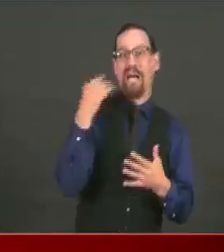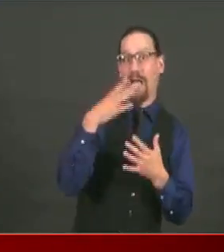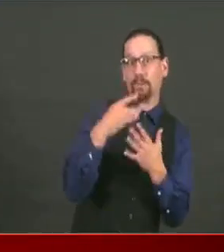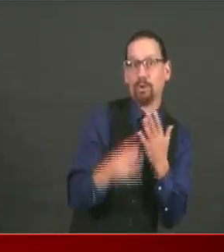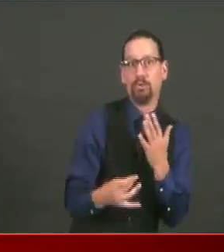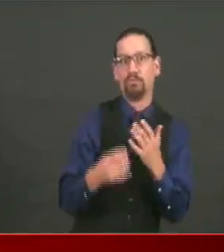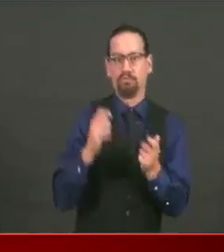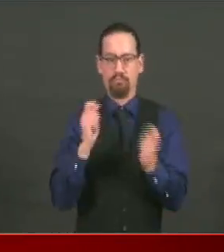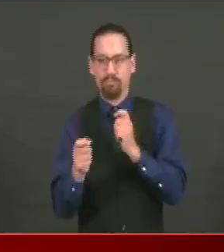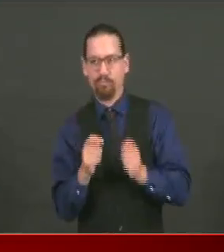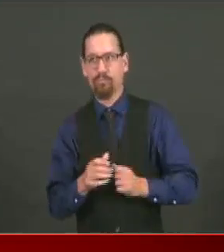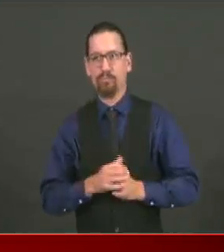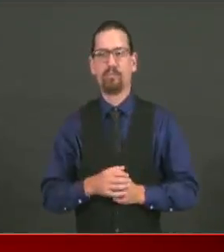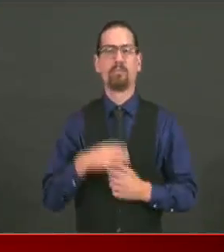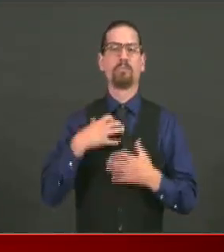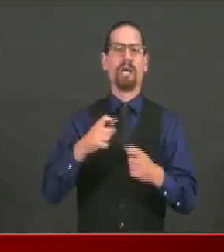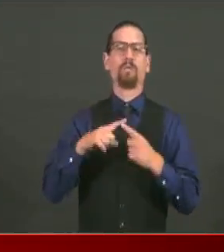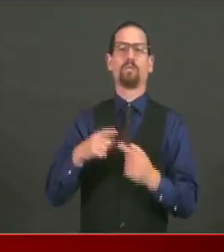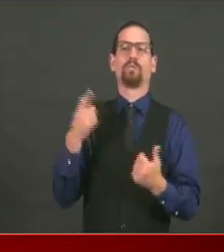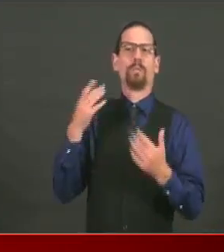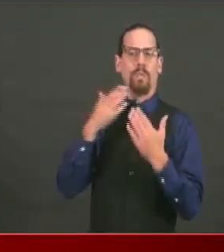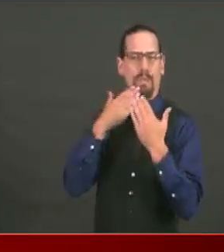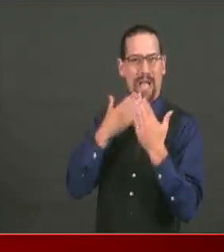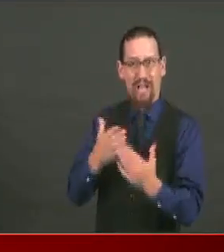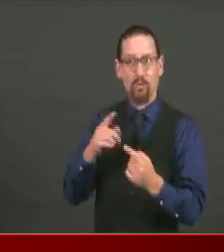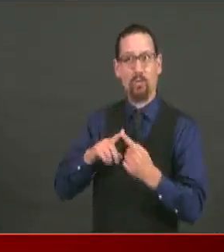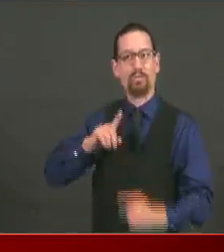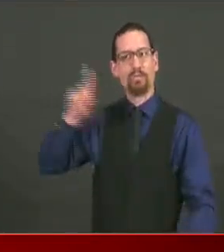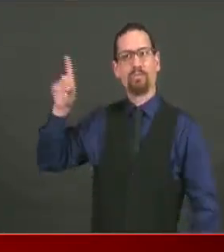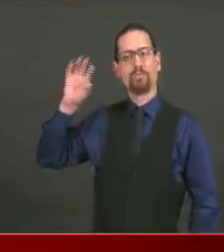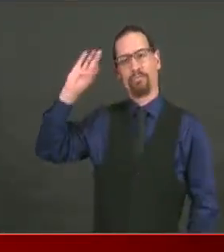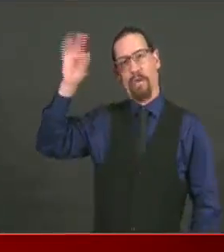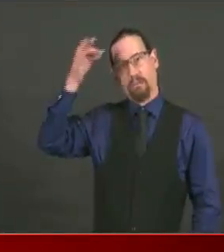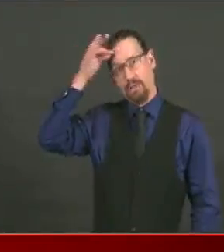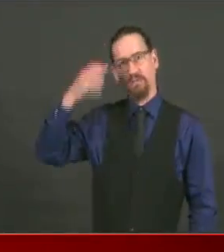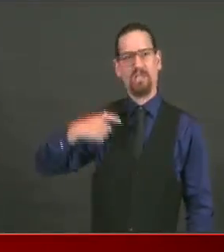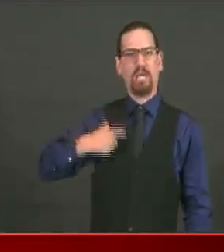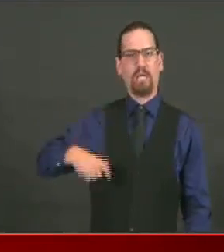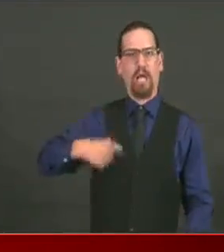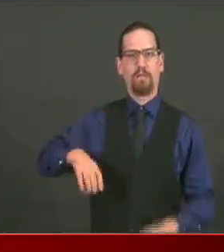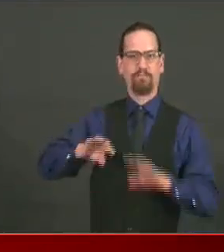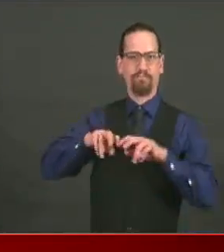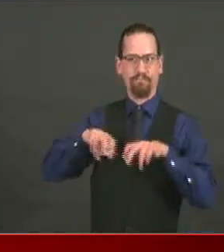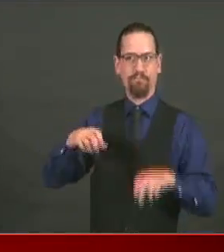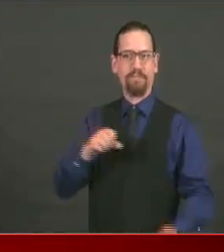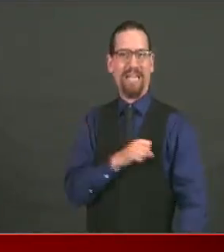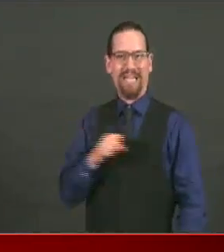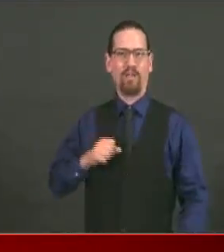to say thank you to our federal delegation led by Senator Jack Reed,